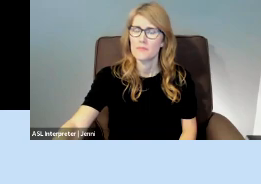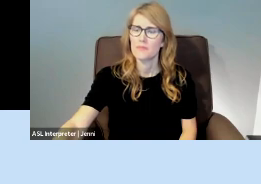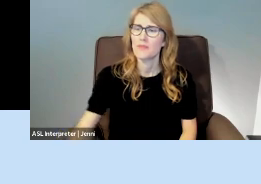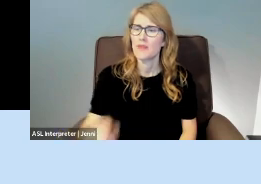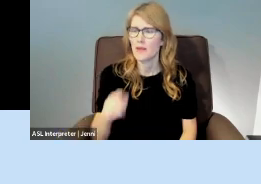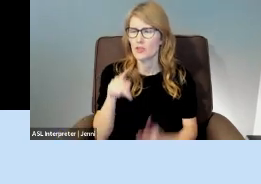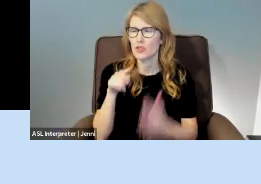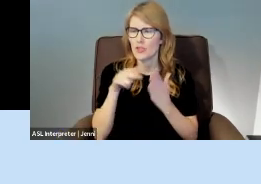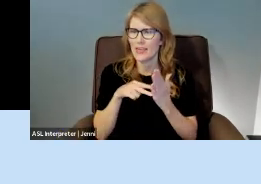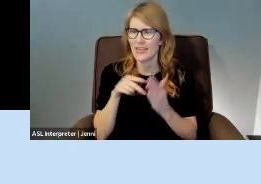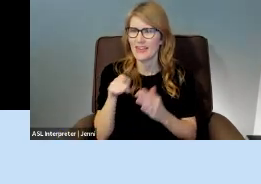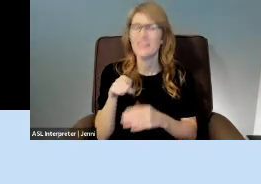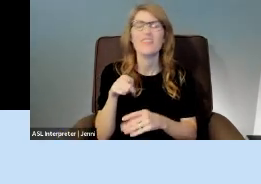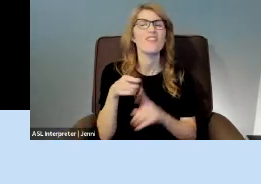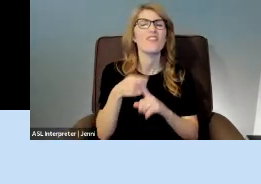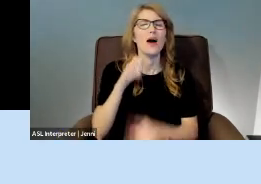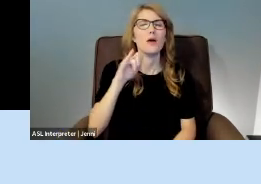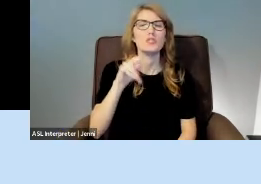Oh, Jana,